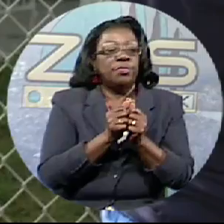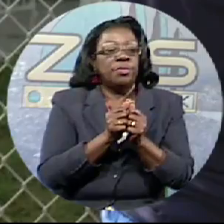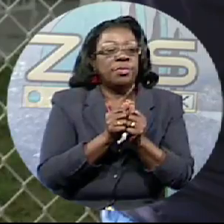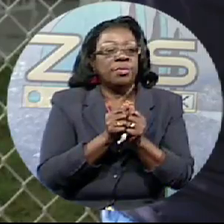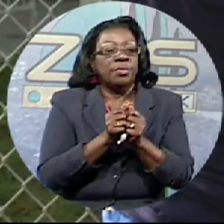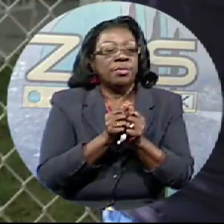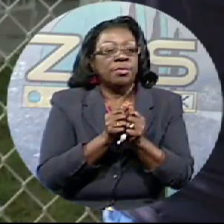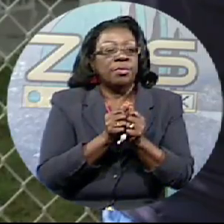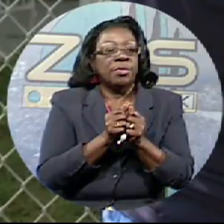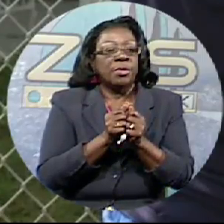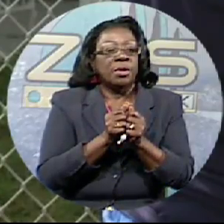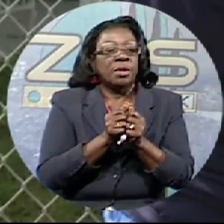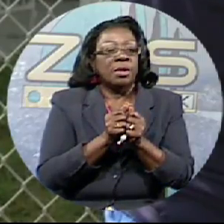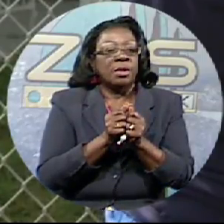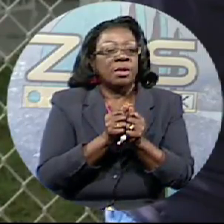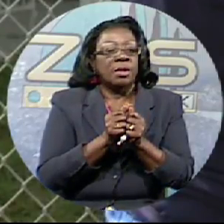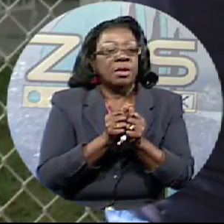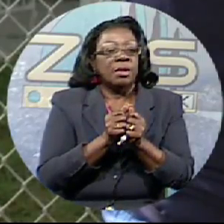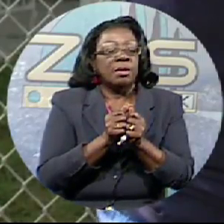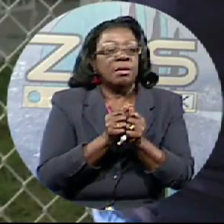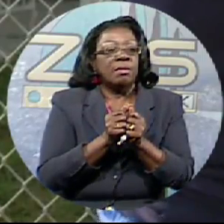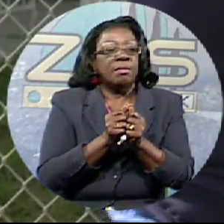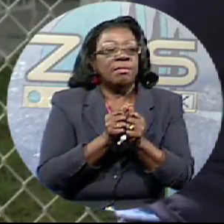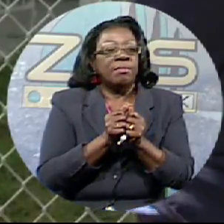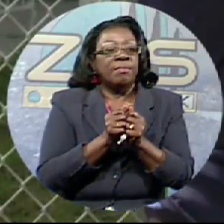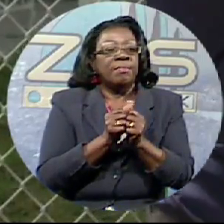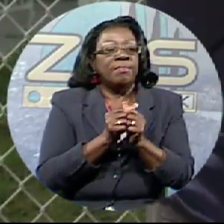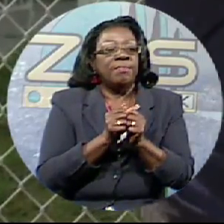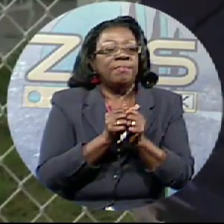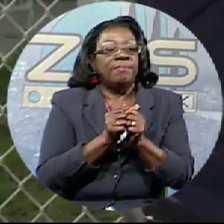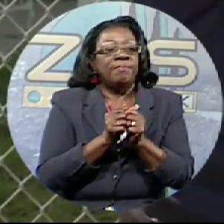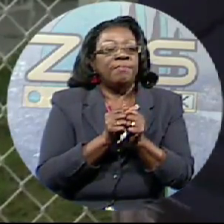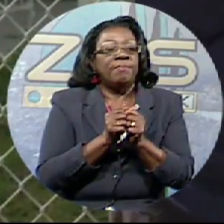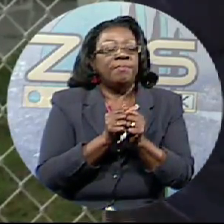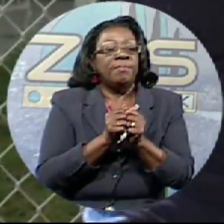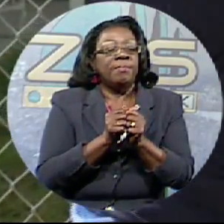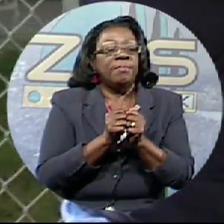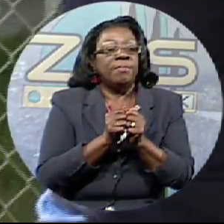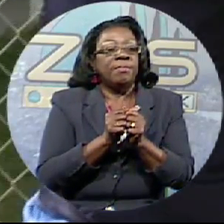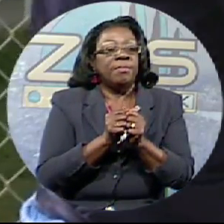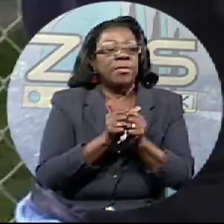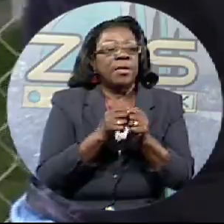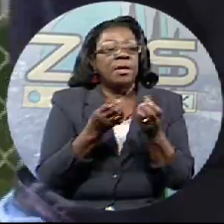these dogs proved vital? In my years,